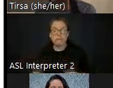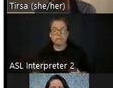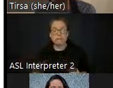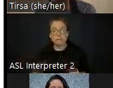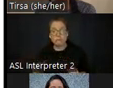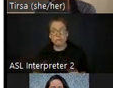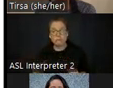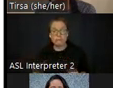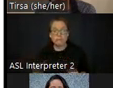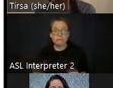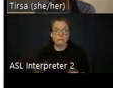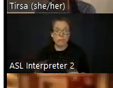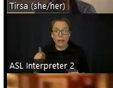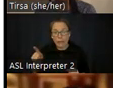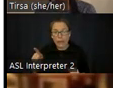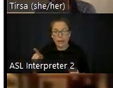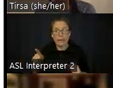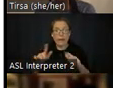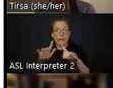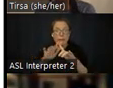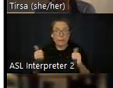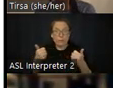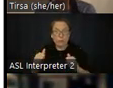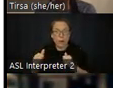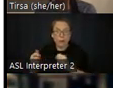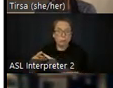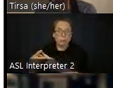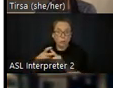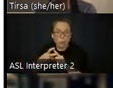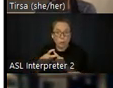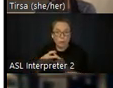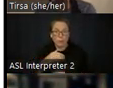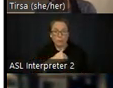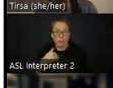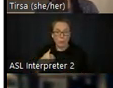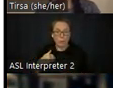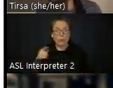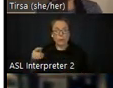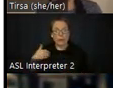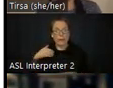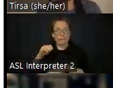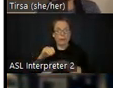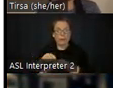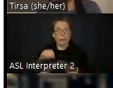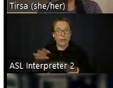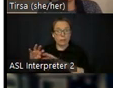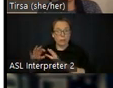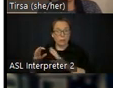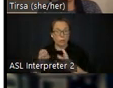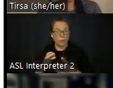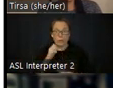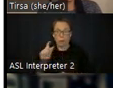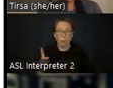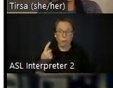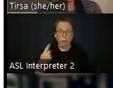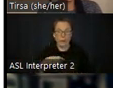that may be soliciting membership for advisory groups in general and may host advisory groups in addition to PPB. For example, right